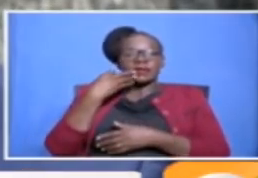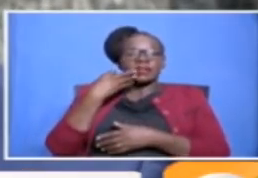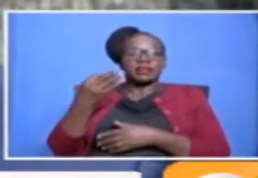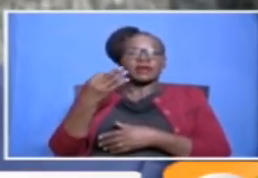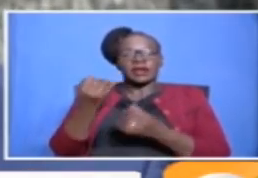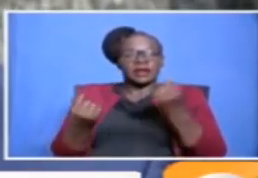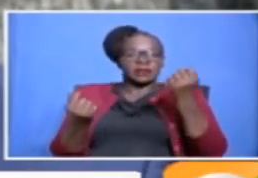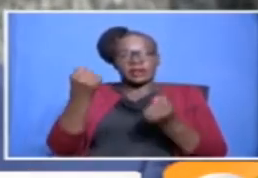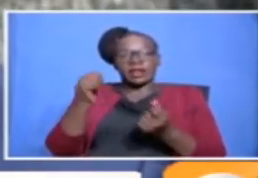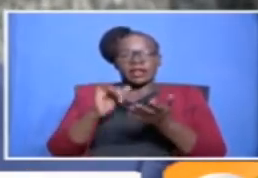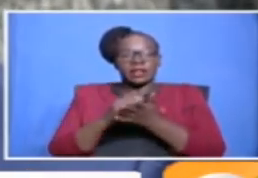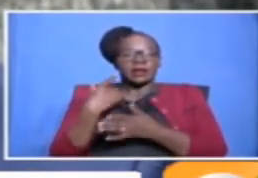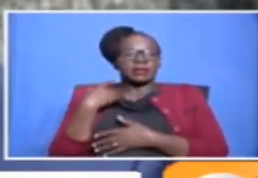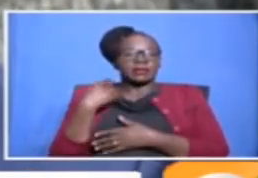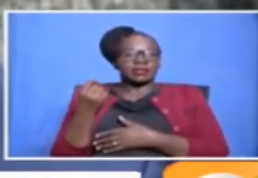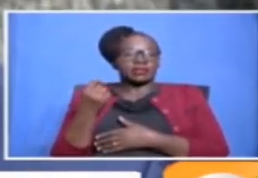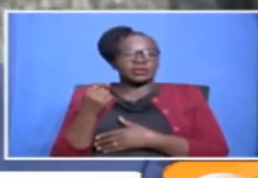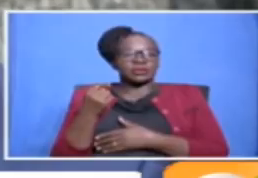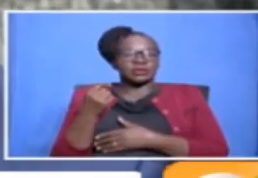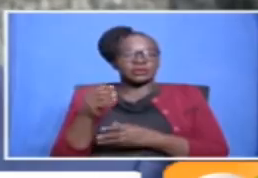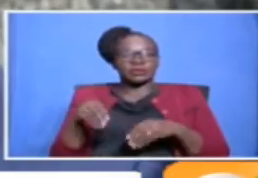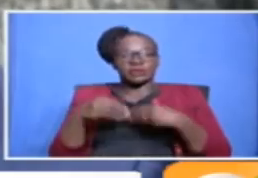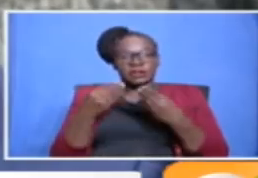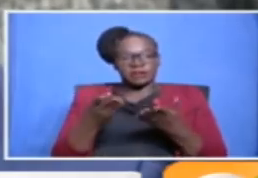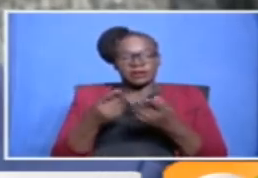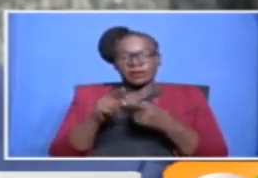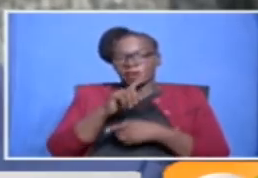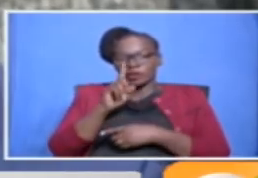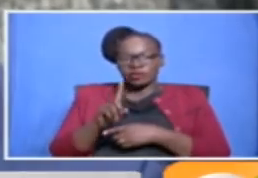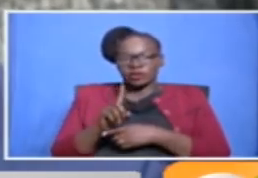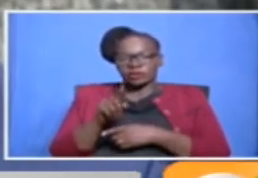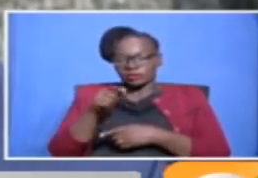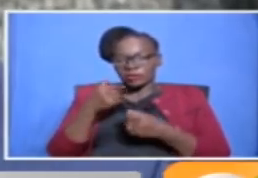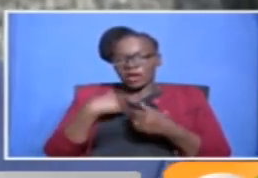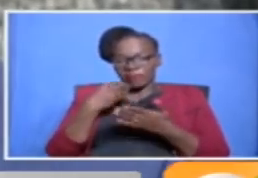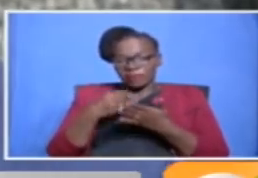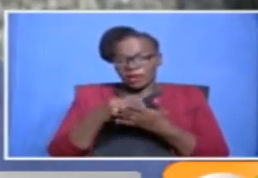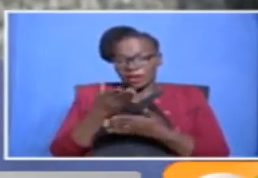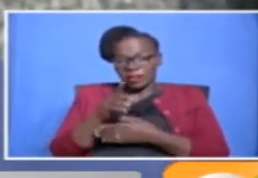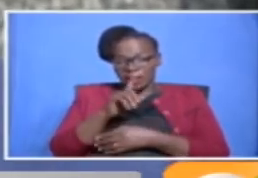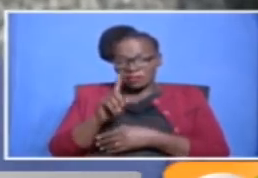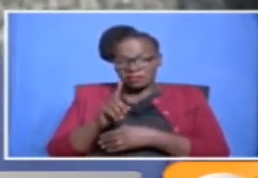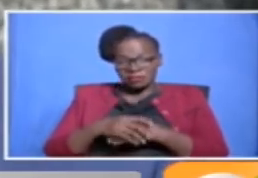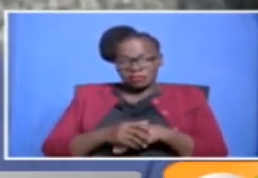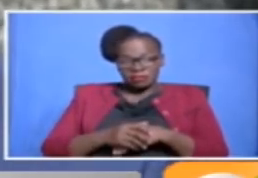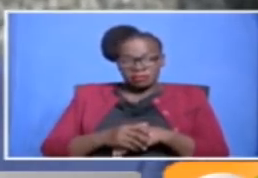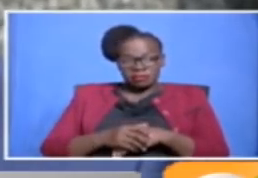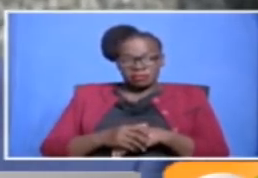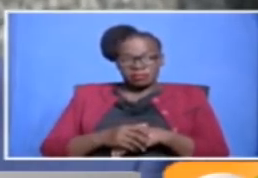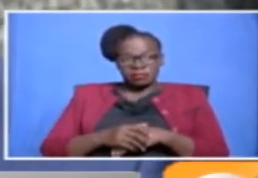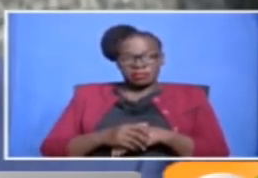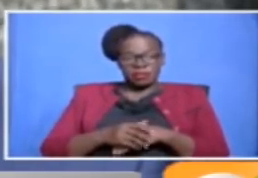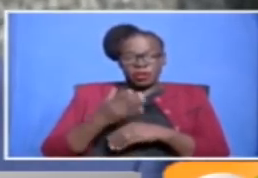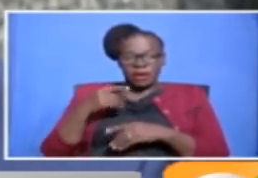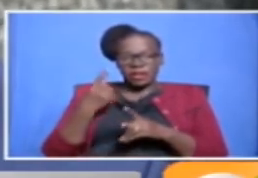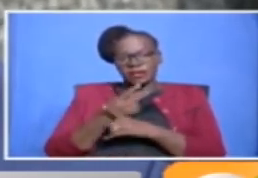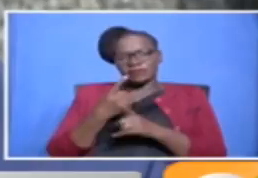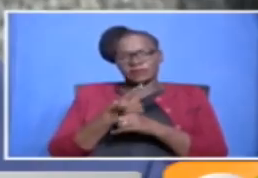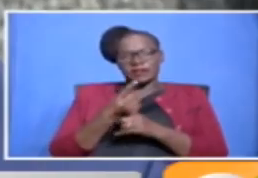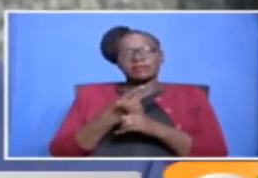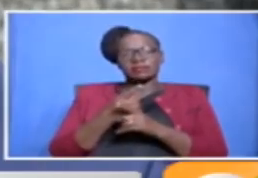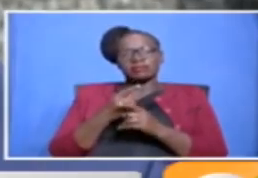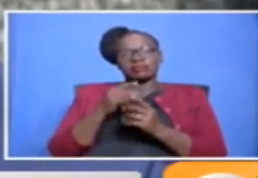vehicles that were recently delivered. The question is, do they have that kind of money at this point in time, looking at the various priorities they have as far